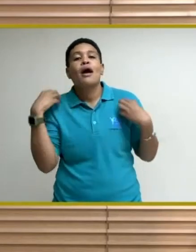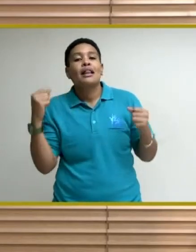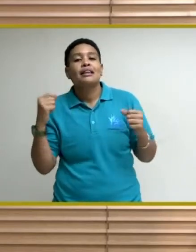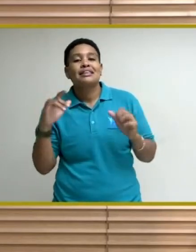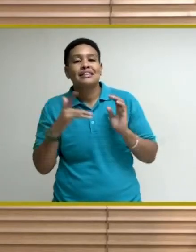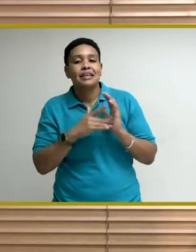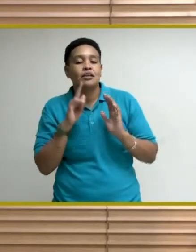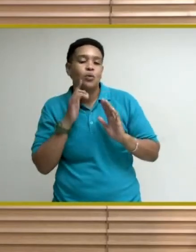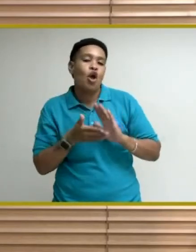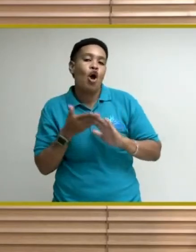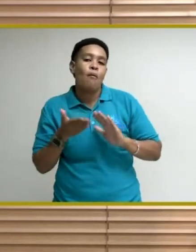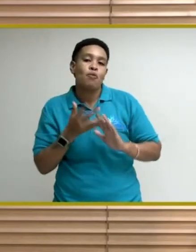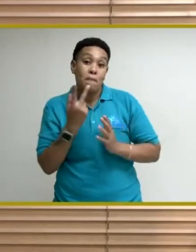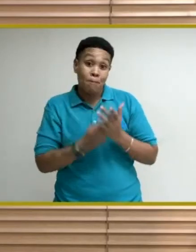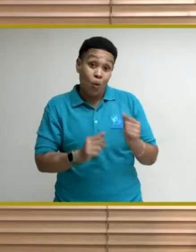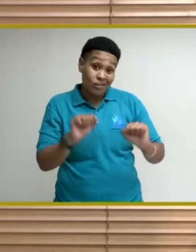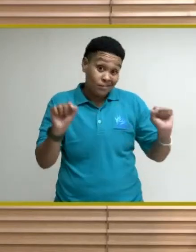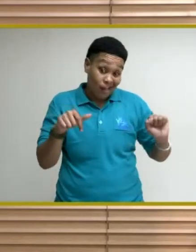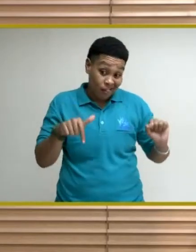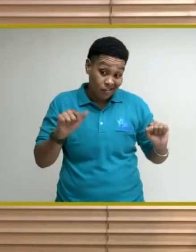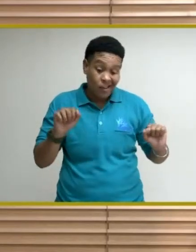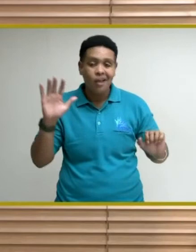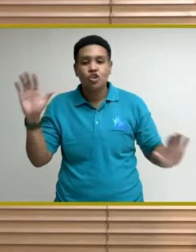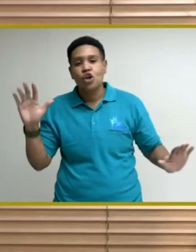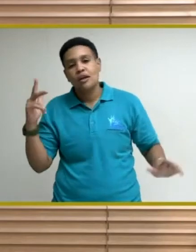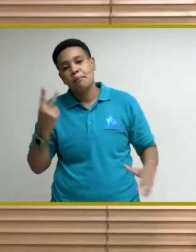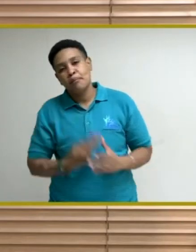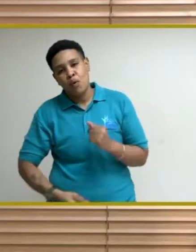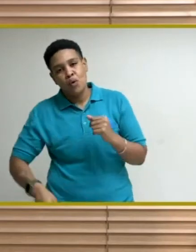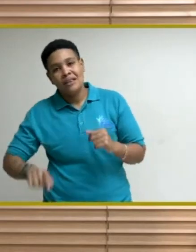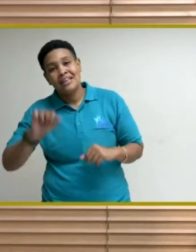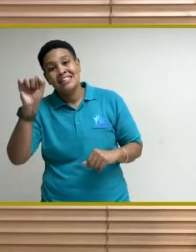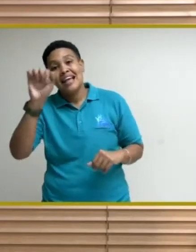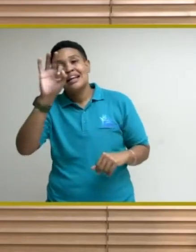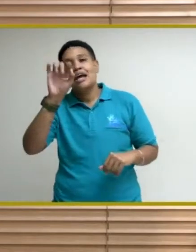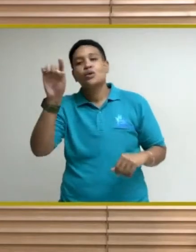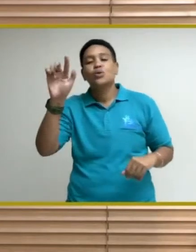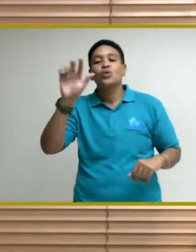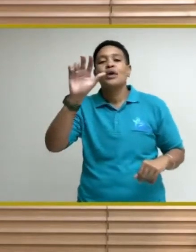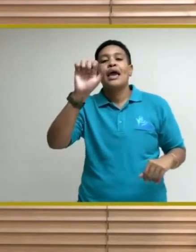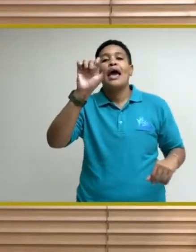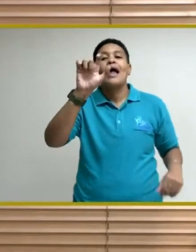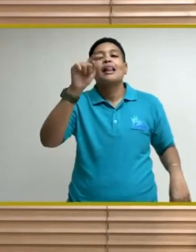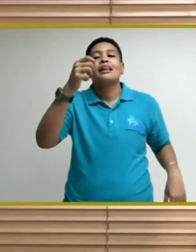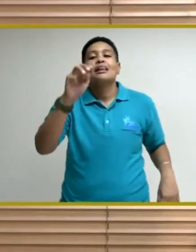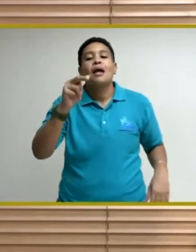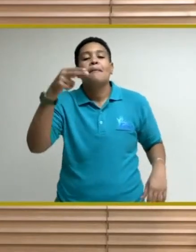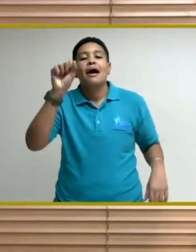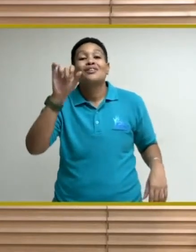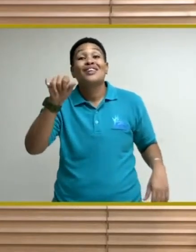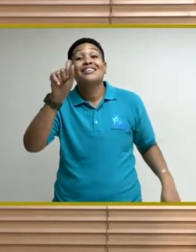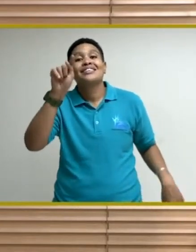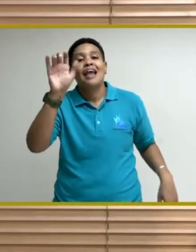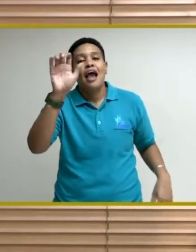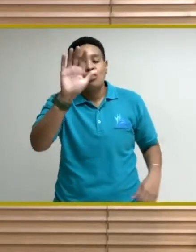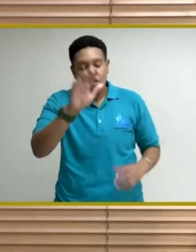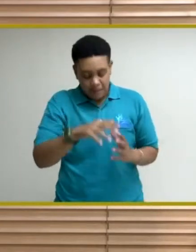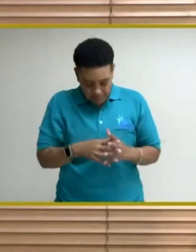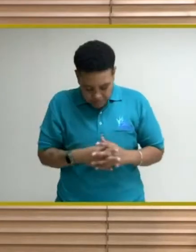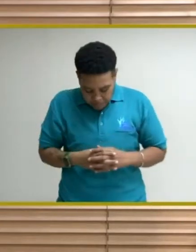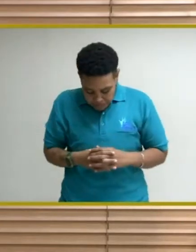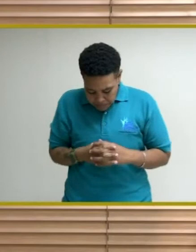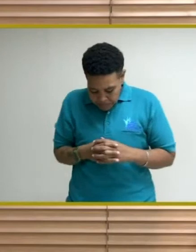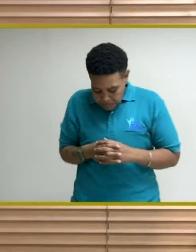as vaccine sites. And Saturday, 9 to 3, Eltham High School, and that's for St. Catherine. In terms of